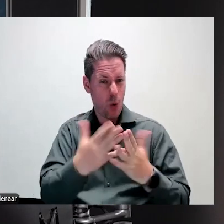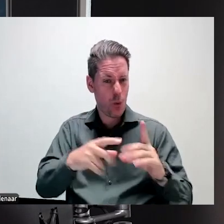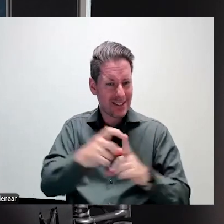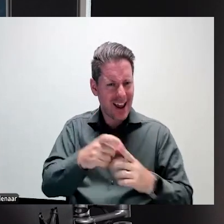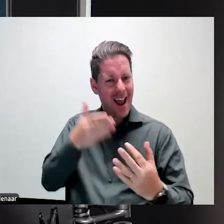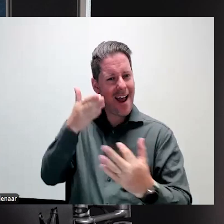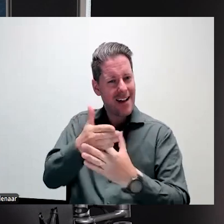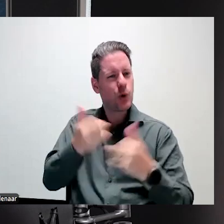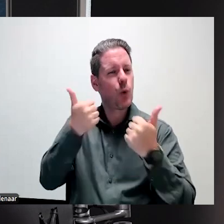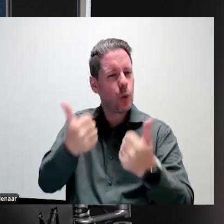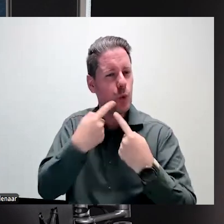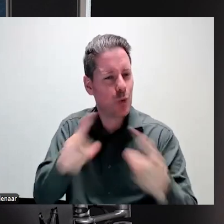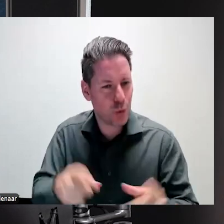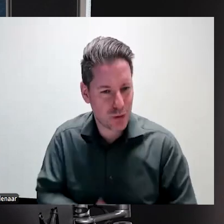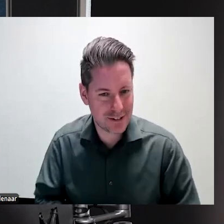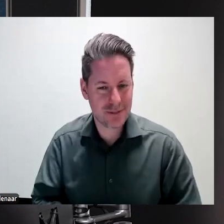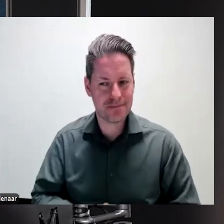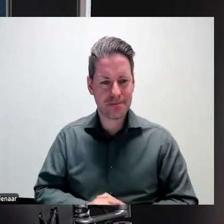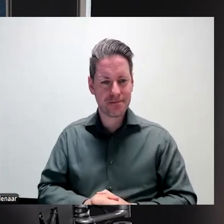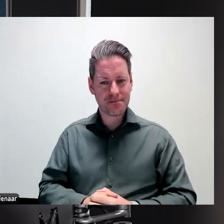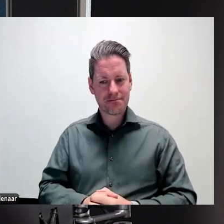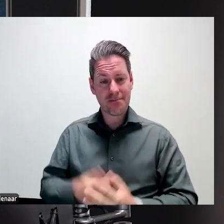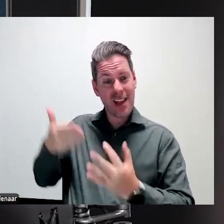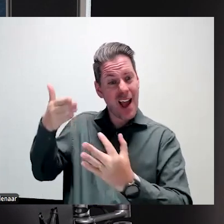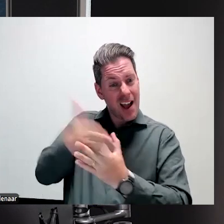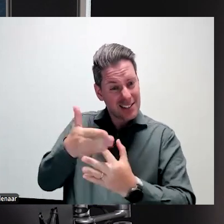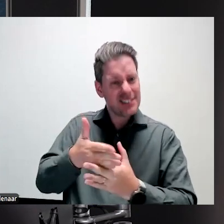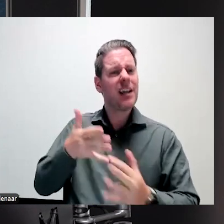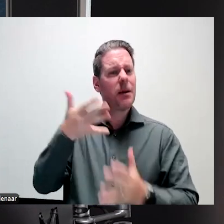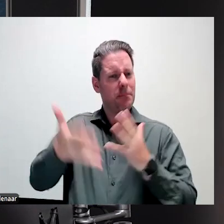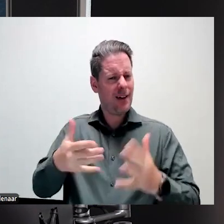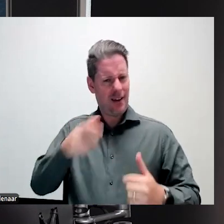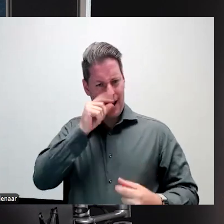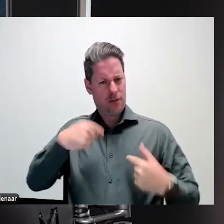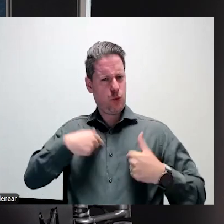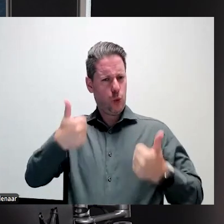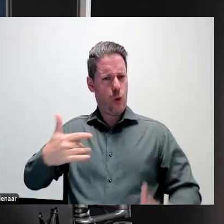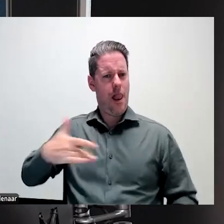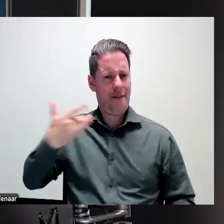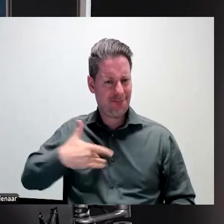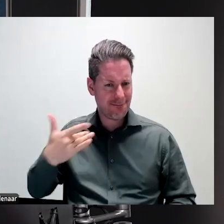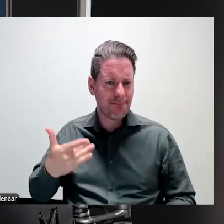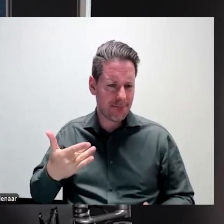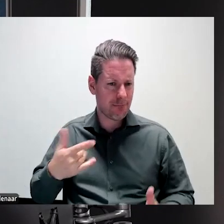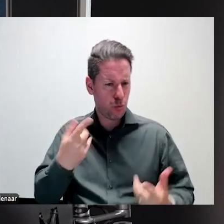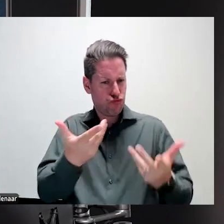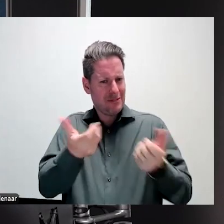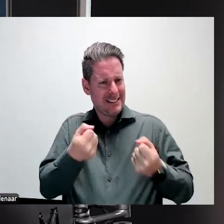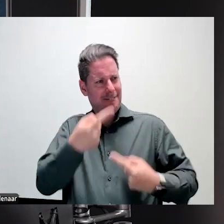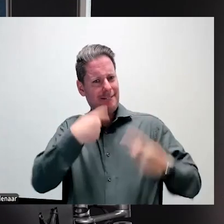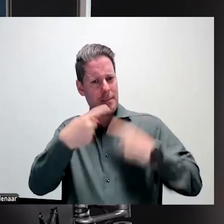that access ensures a good life for anyone that receives that access. And how is